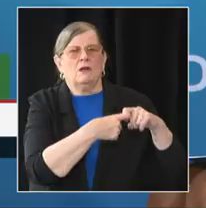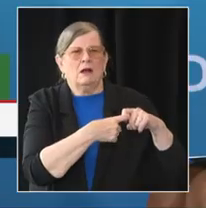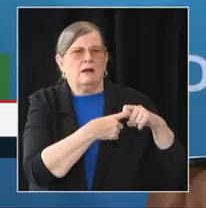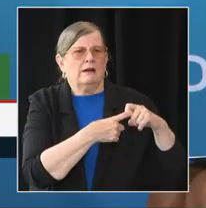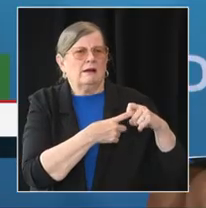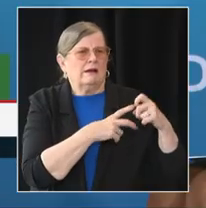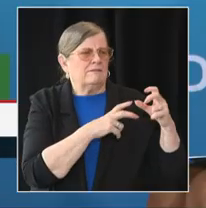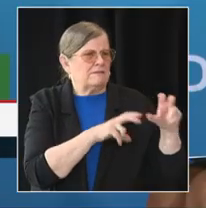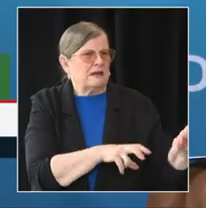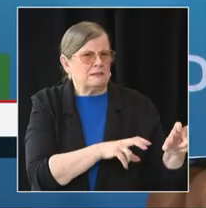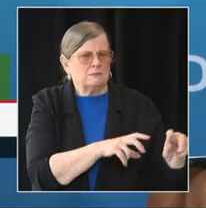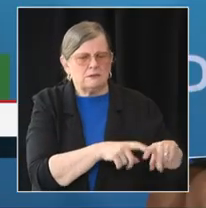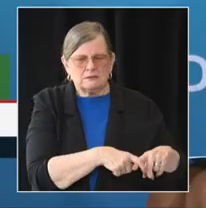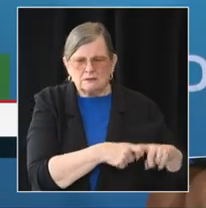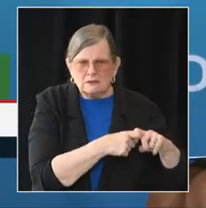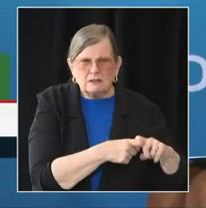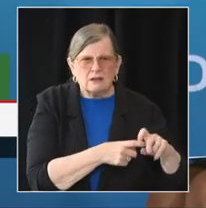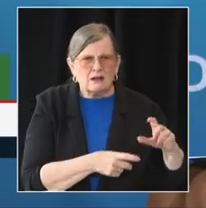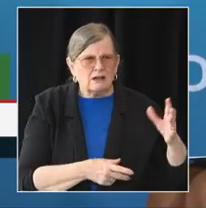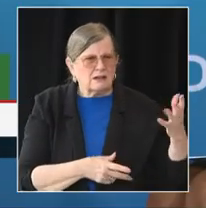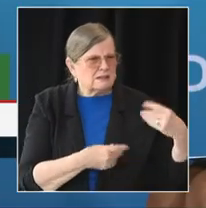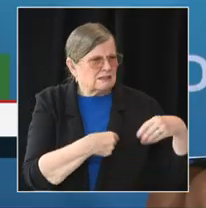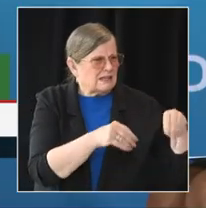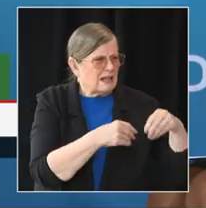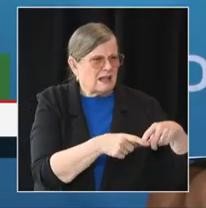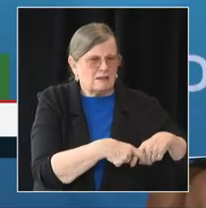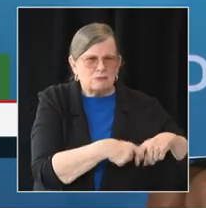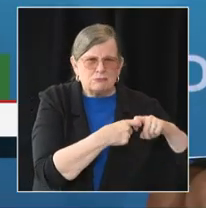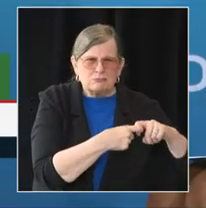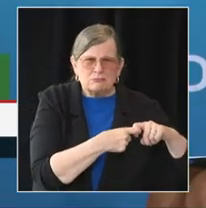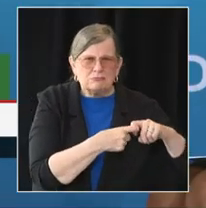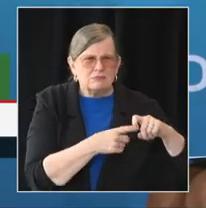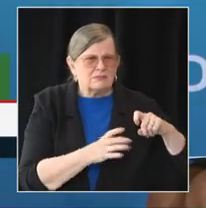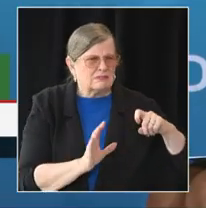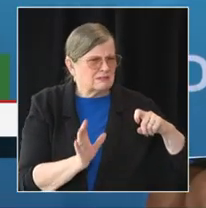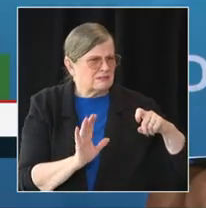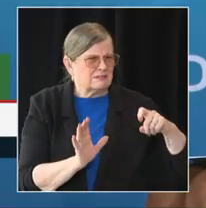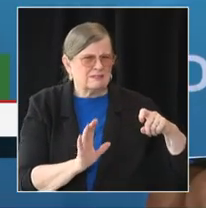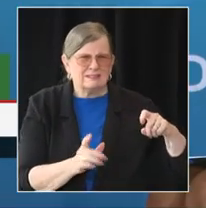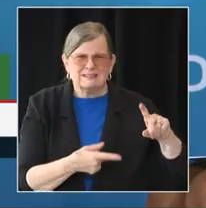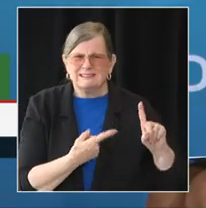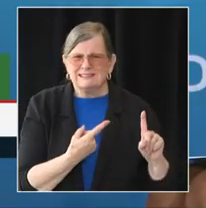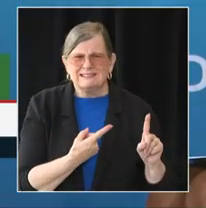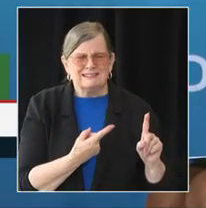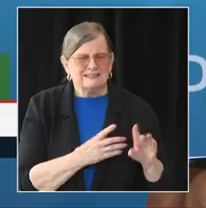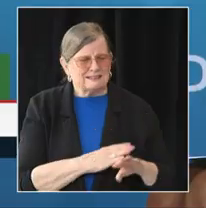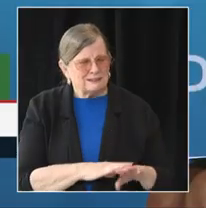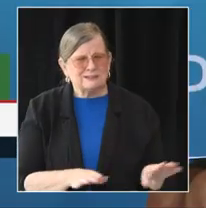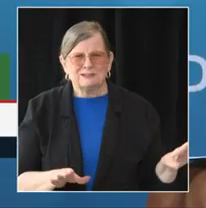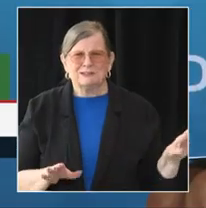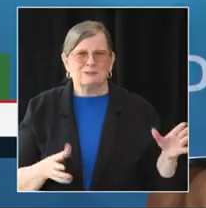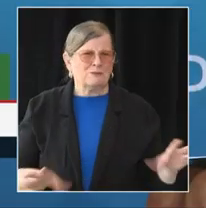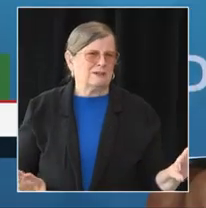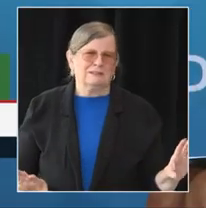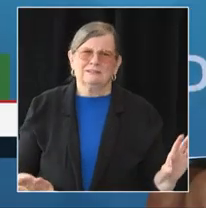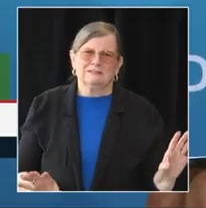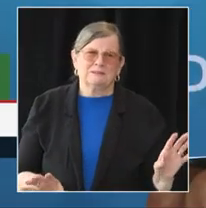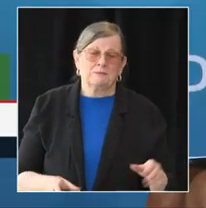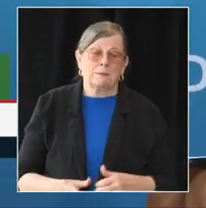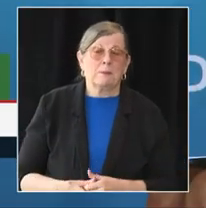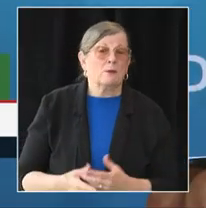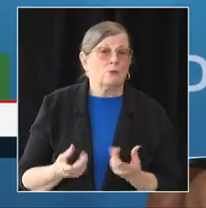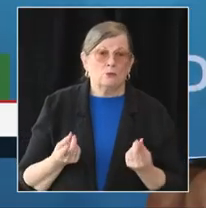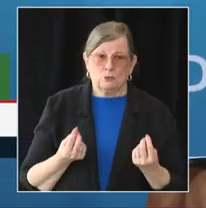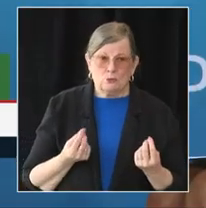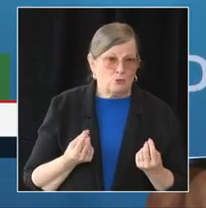investment, transactions, or attracting more investment in housing in the district. And so that's why